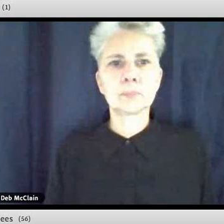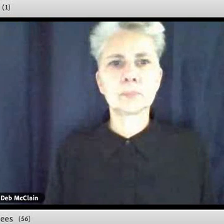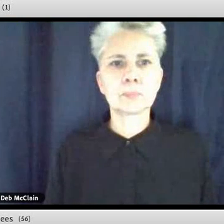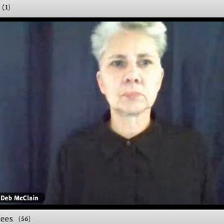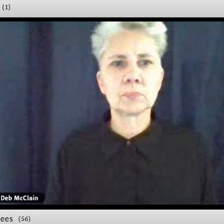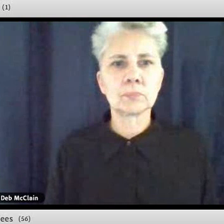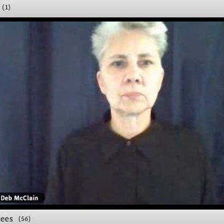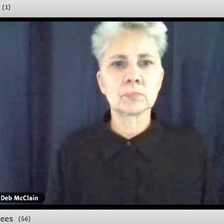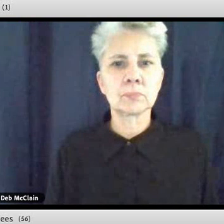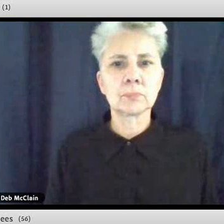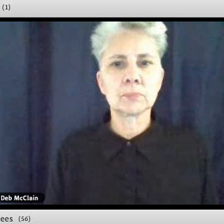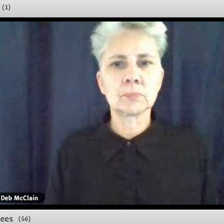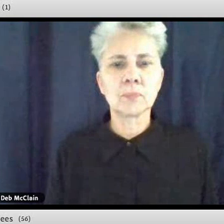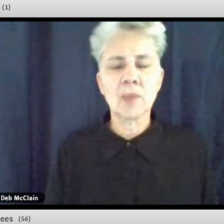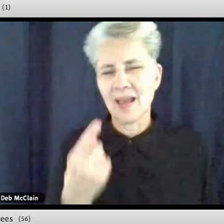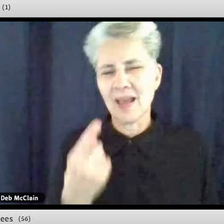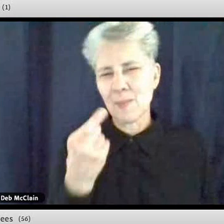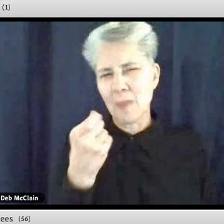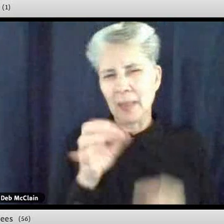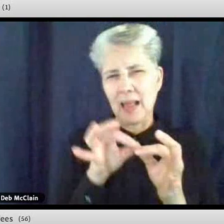Might be a little bit of a lag here.